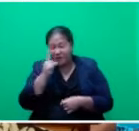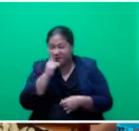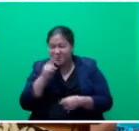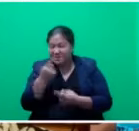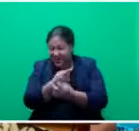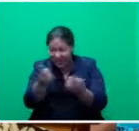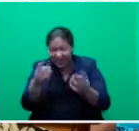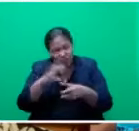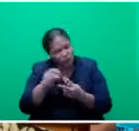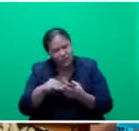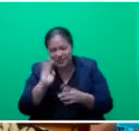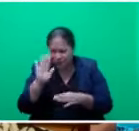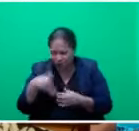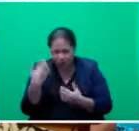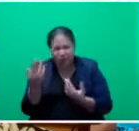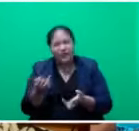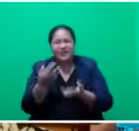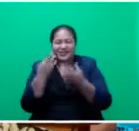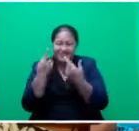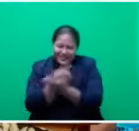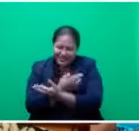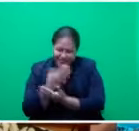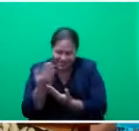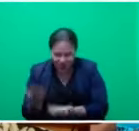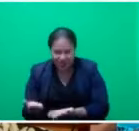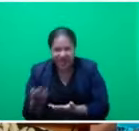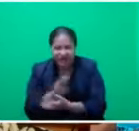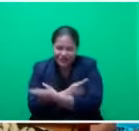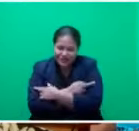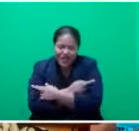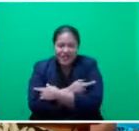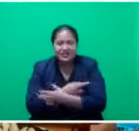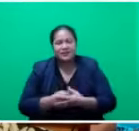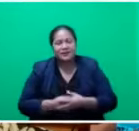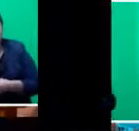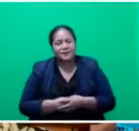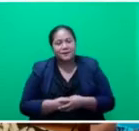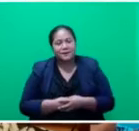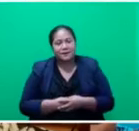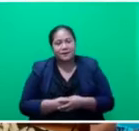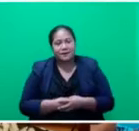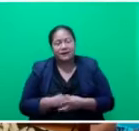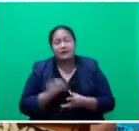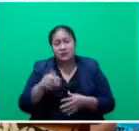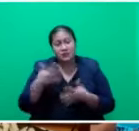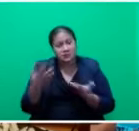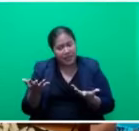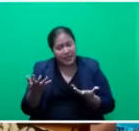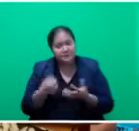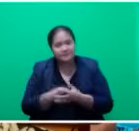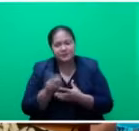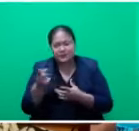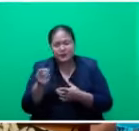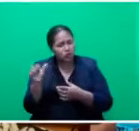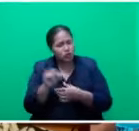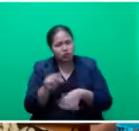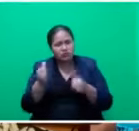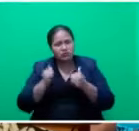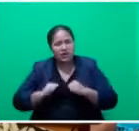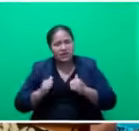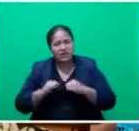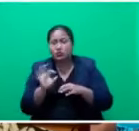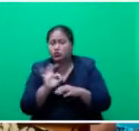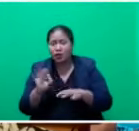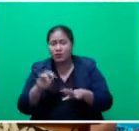subservient to personal and political advancement. We may have paid a very heavy price for not practicing political